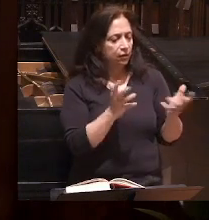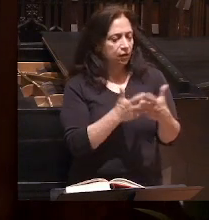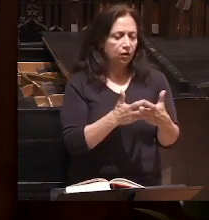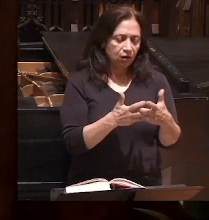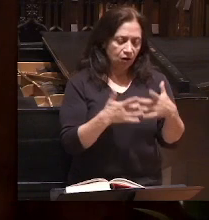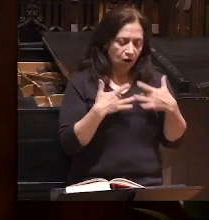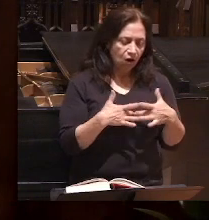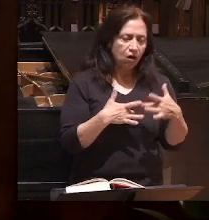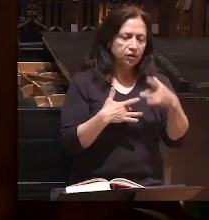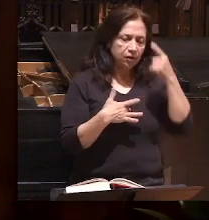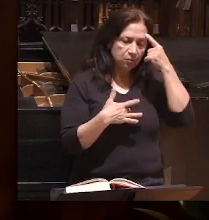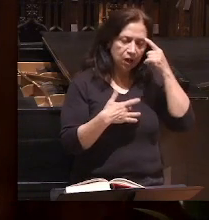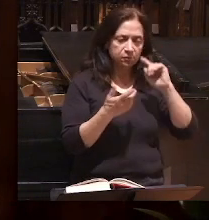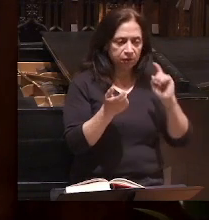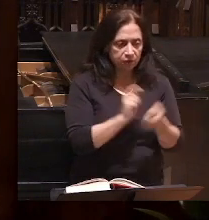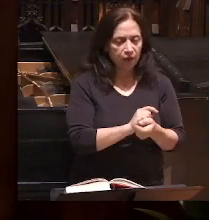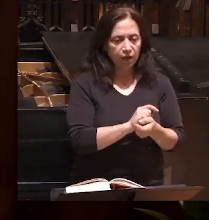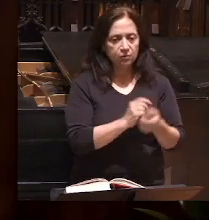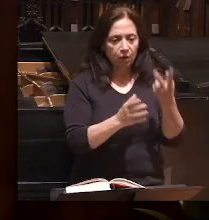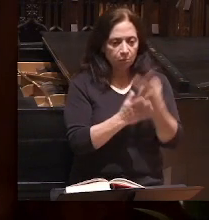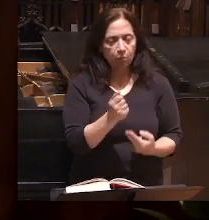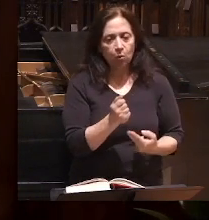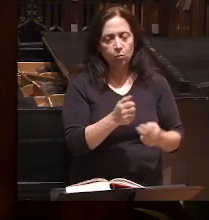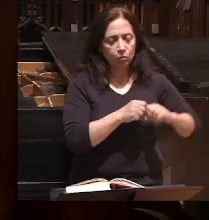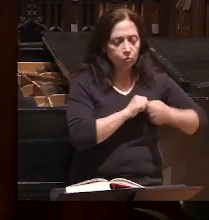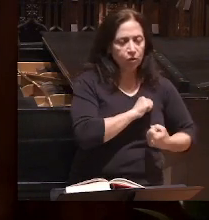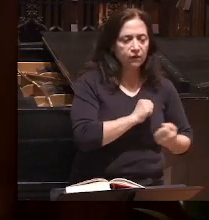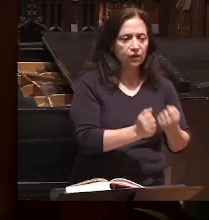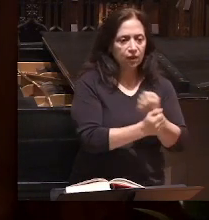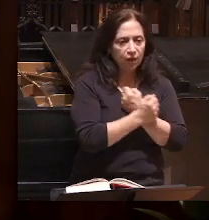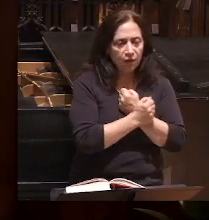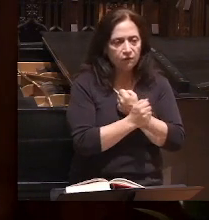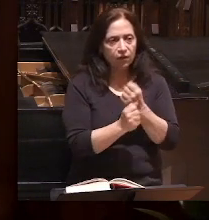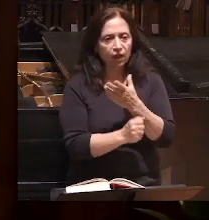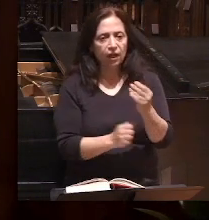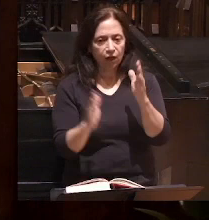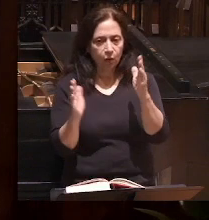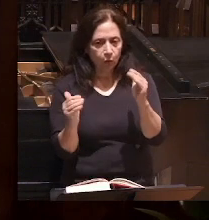be transformed by both grief and love and hope.